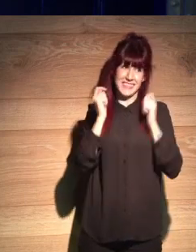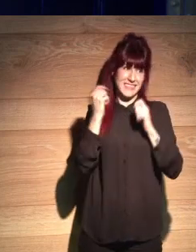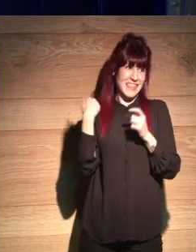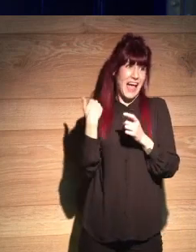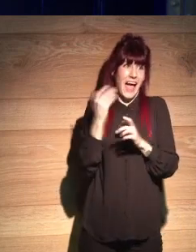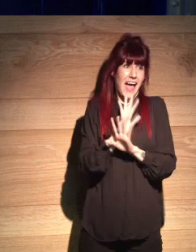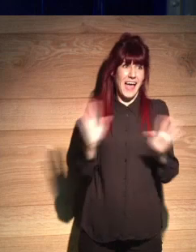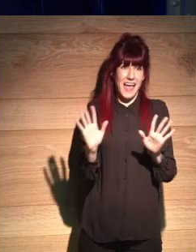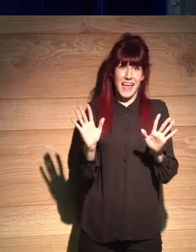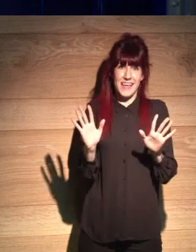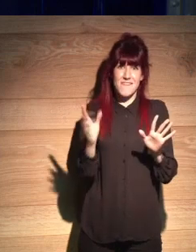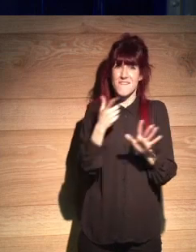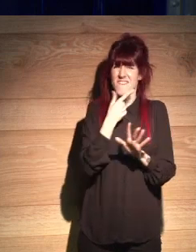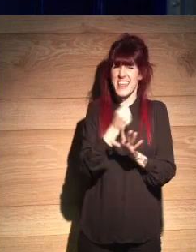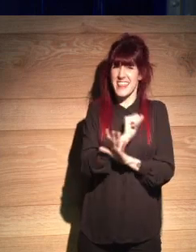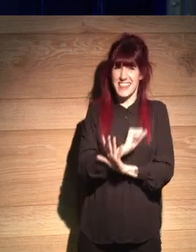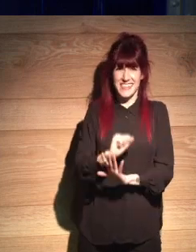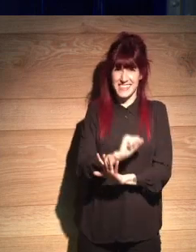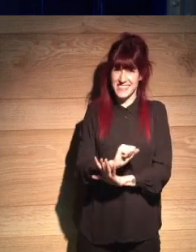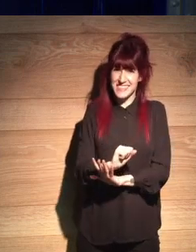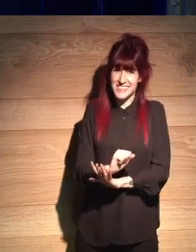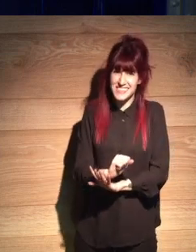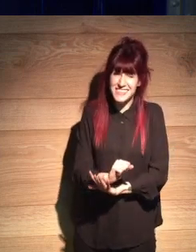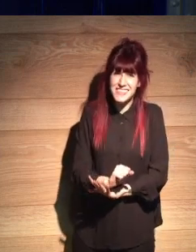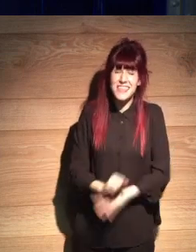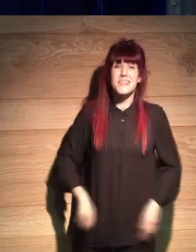it. As simple as that.